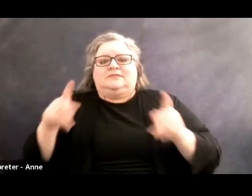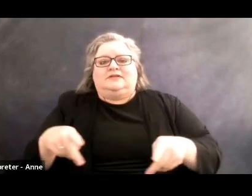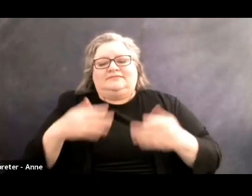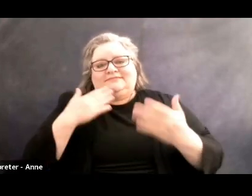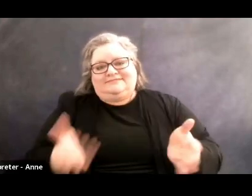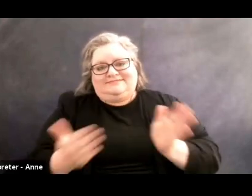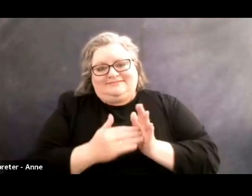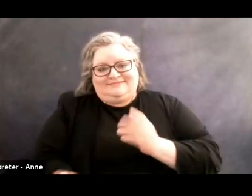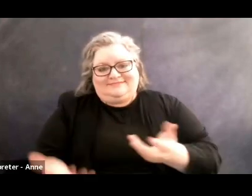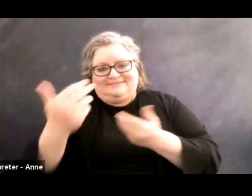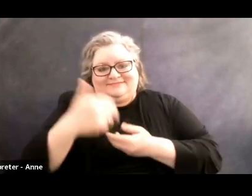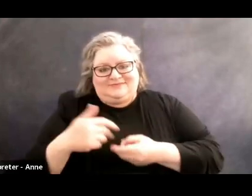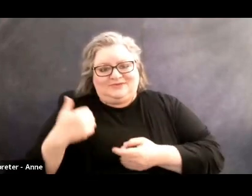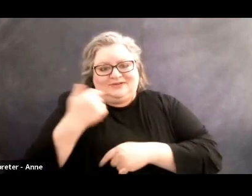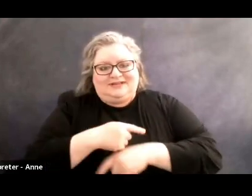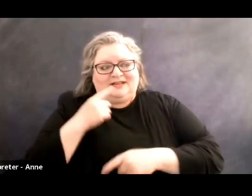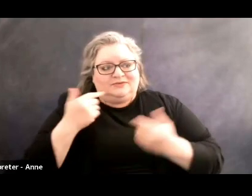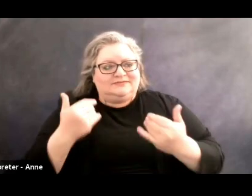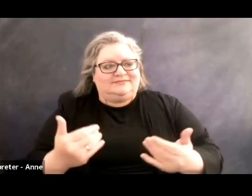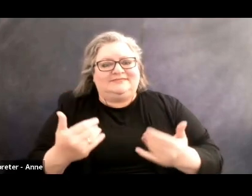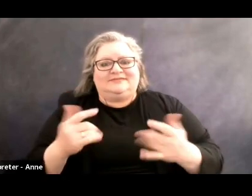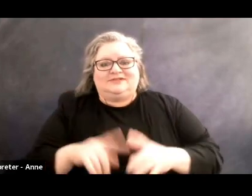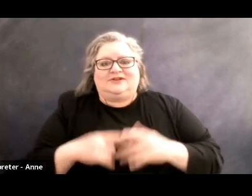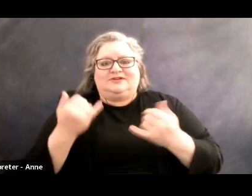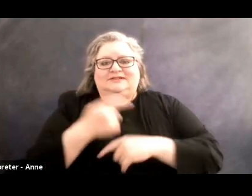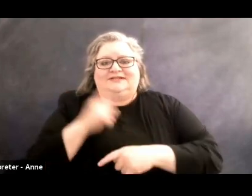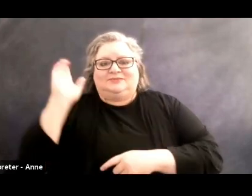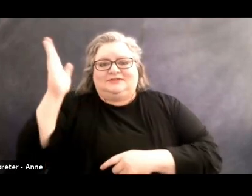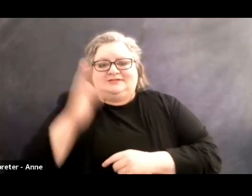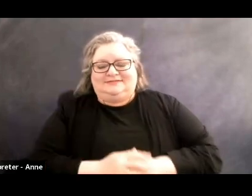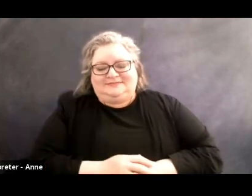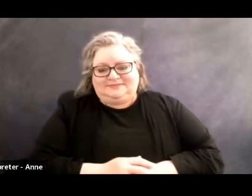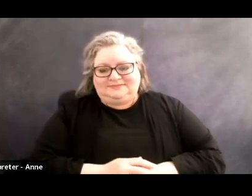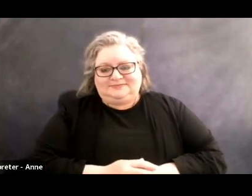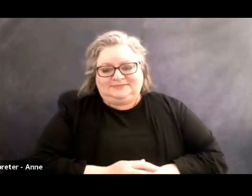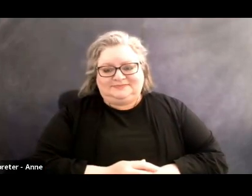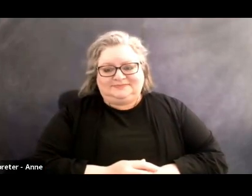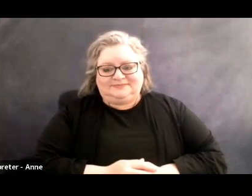you again for joining us today, and we will now begin today's presentation.